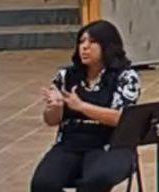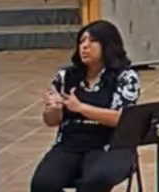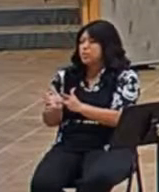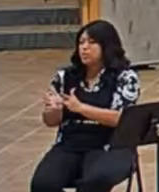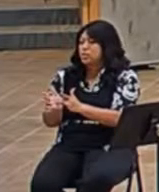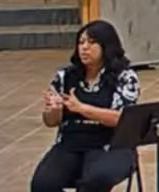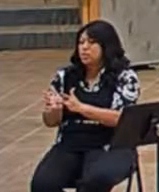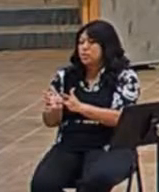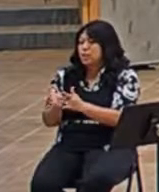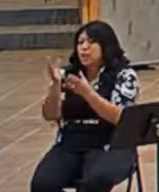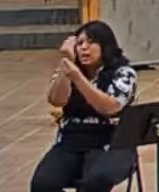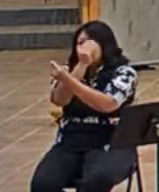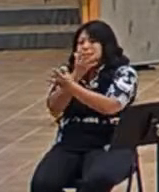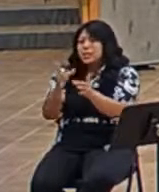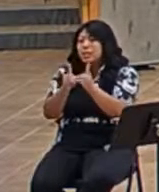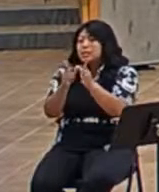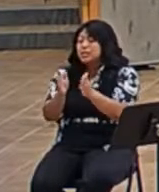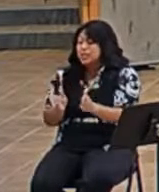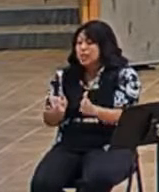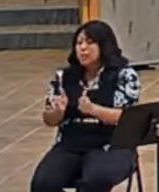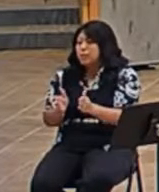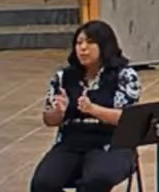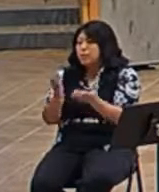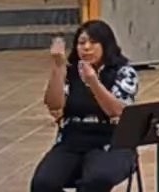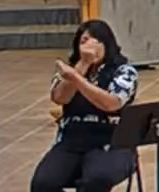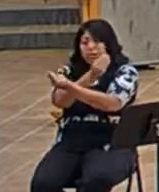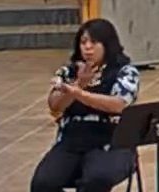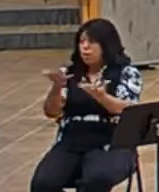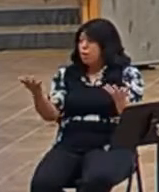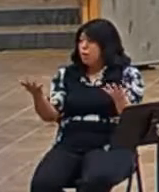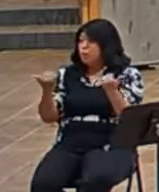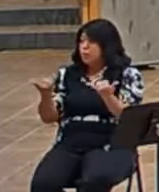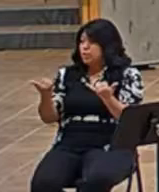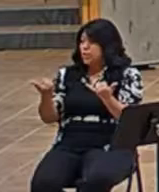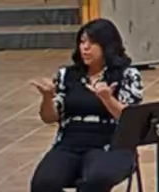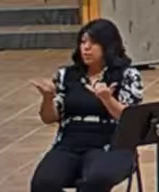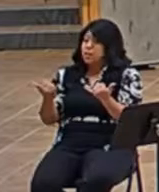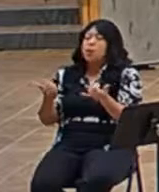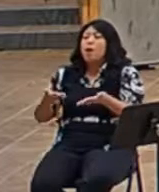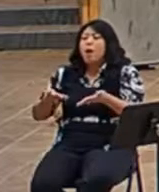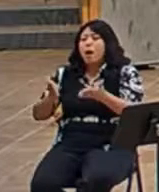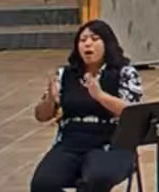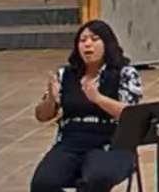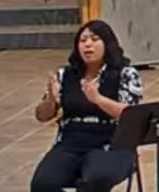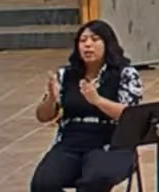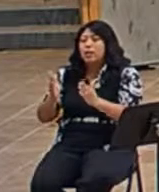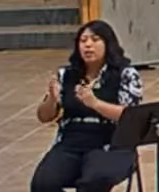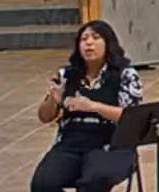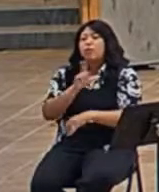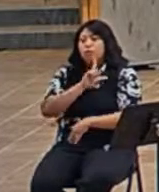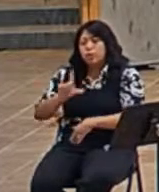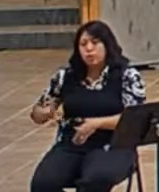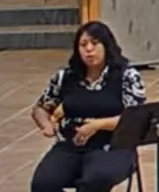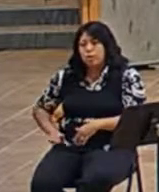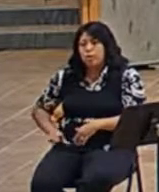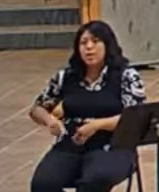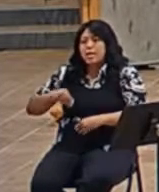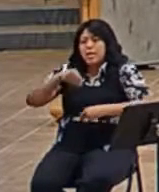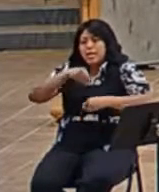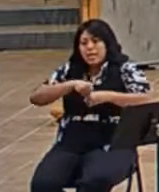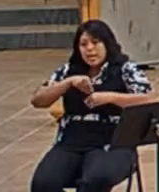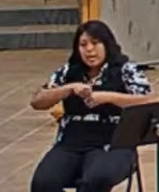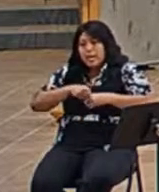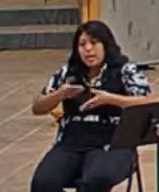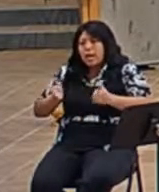Jesus. He's telling his disciples then, he's telling us today, allow them in.